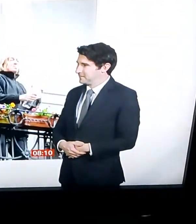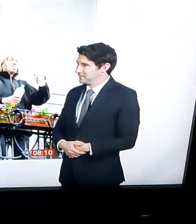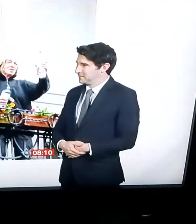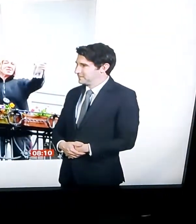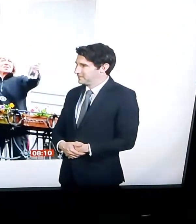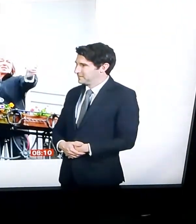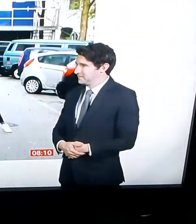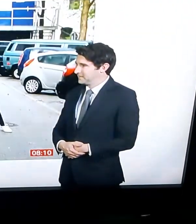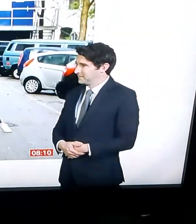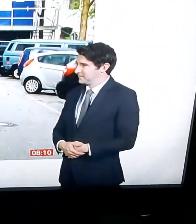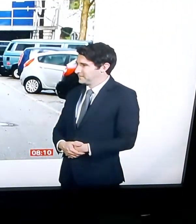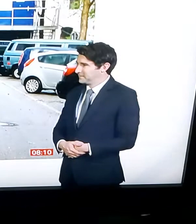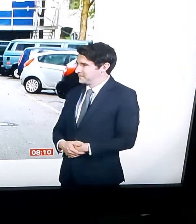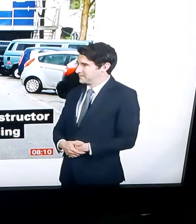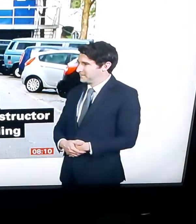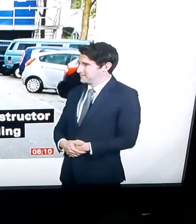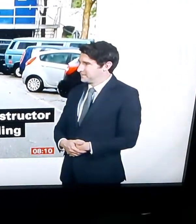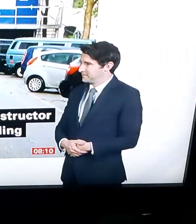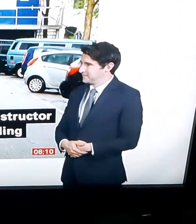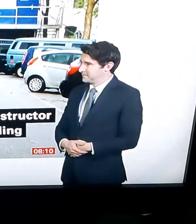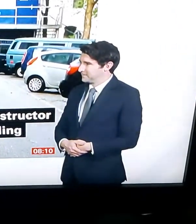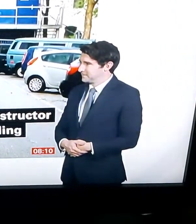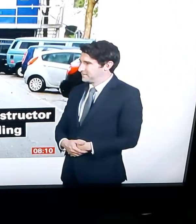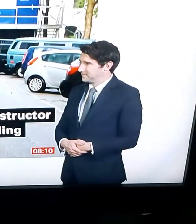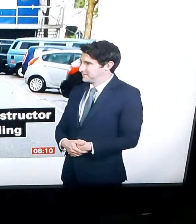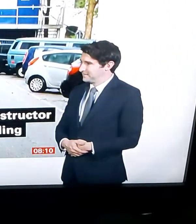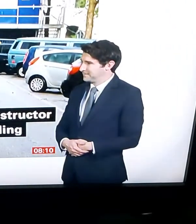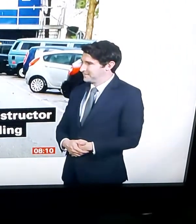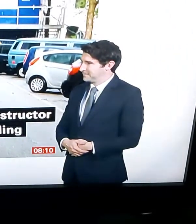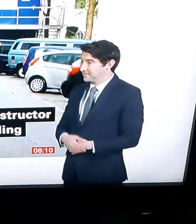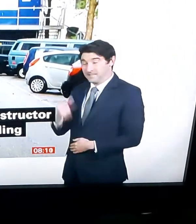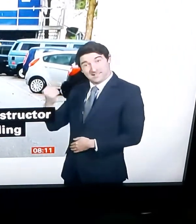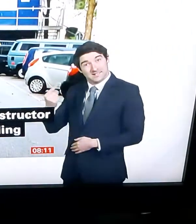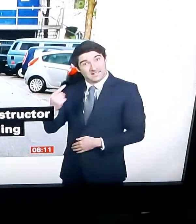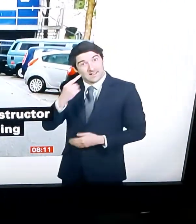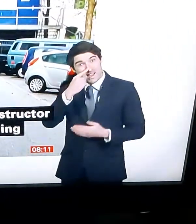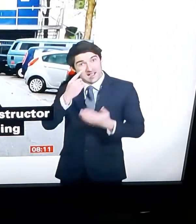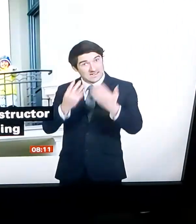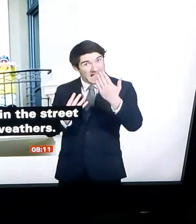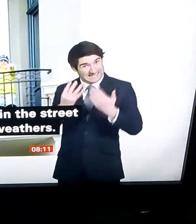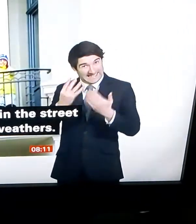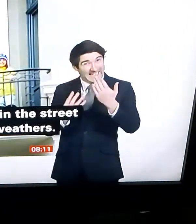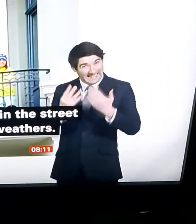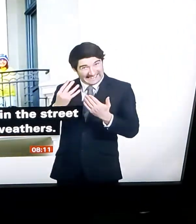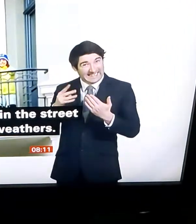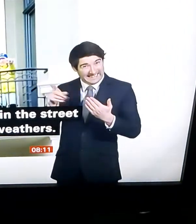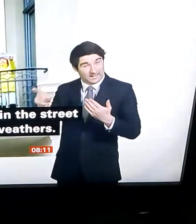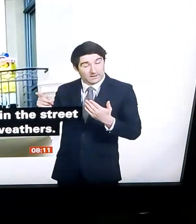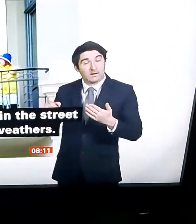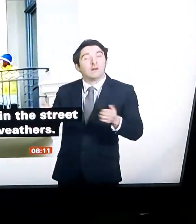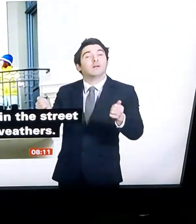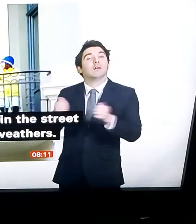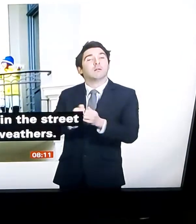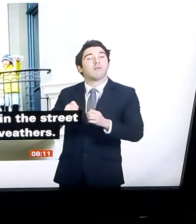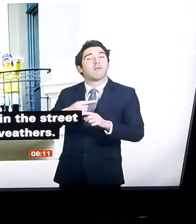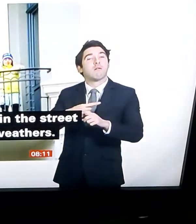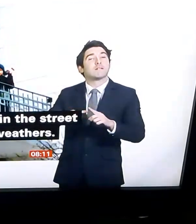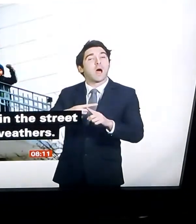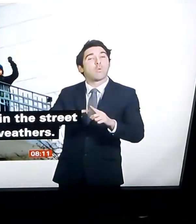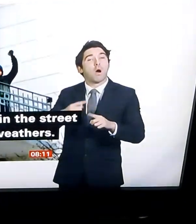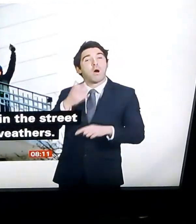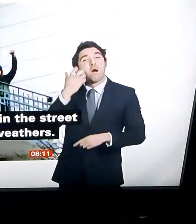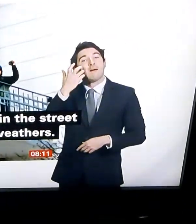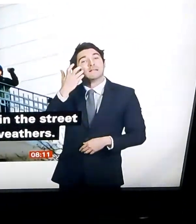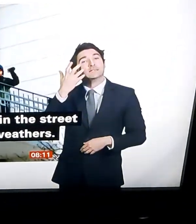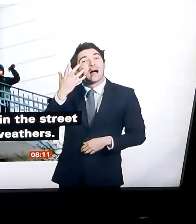19-year-old fitness instructor Pato Cervantes is leading a 30-minute workout in the street every morning in